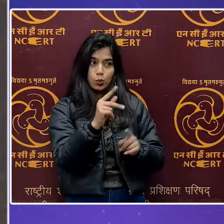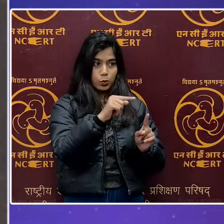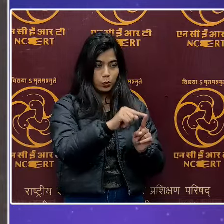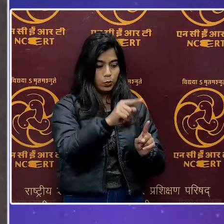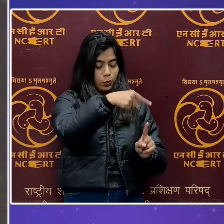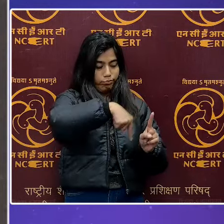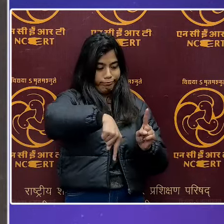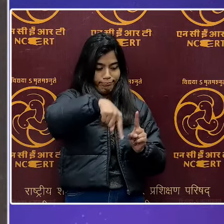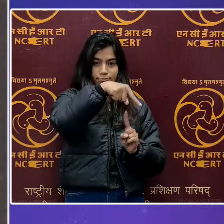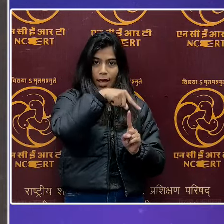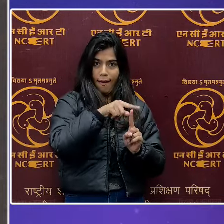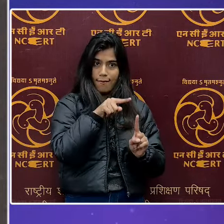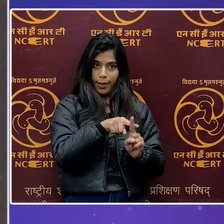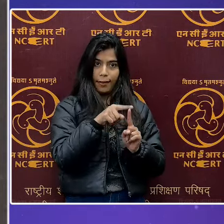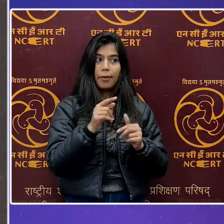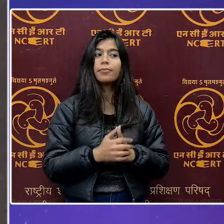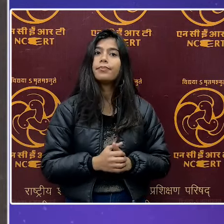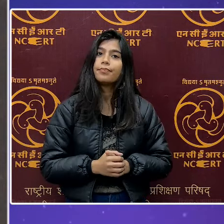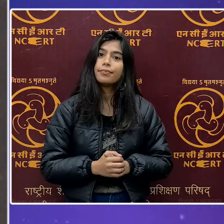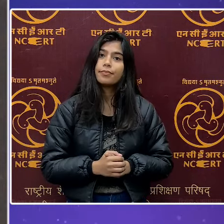circle,